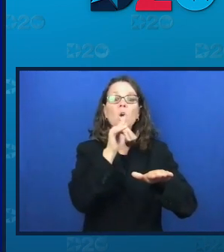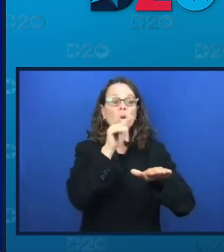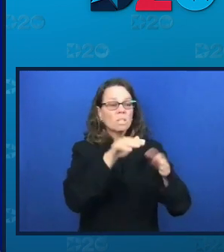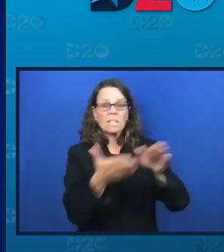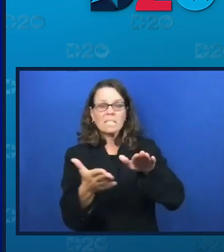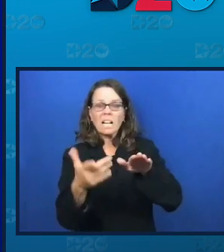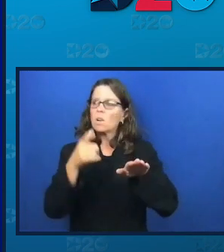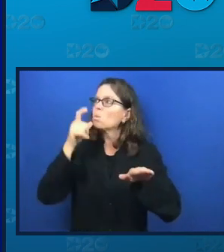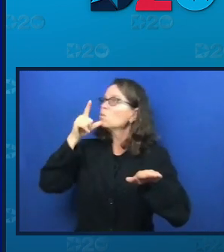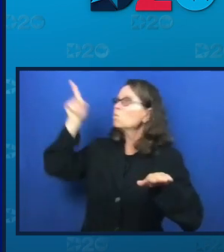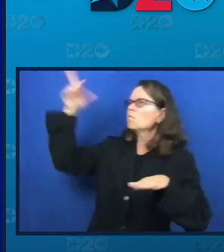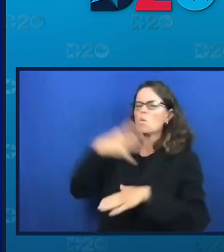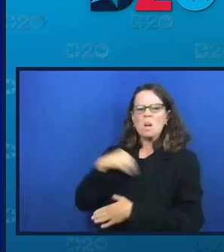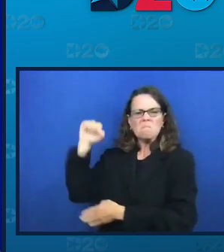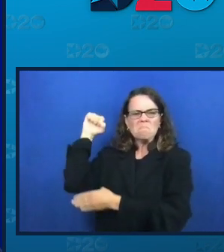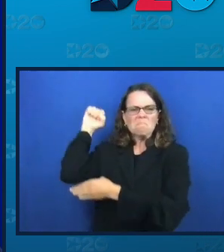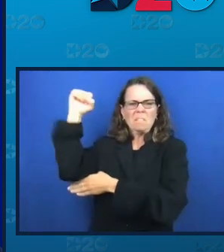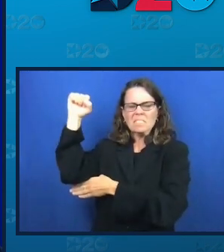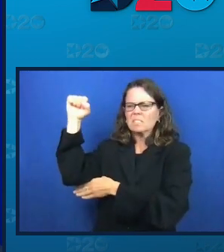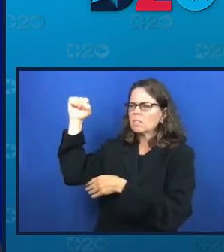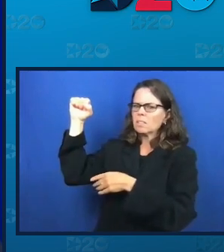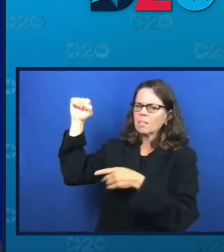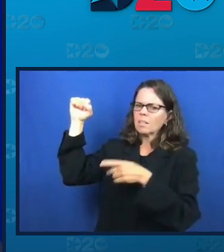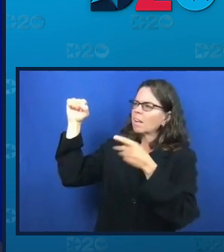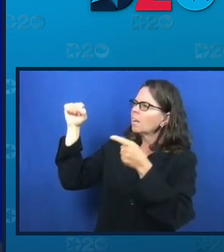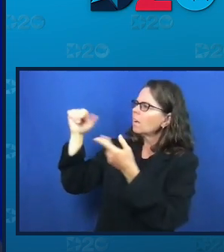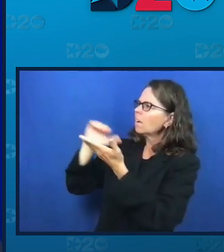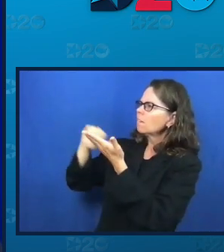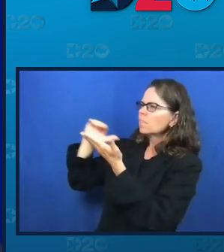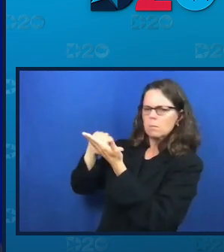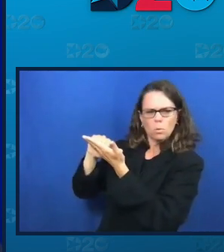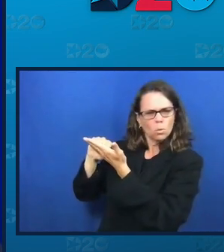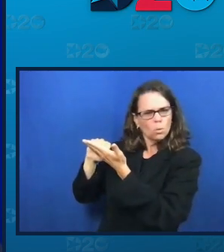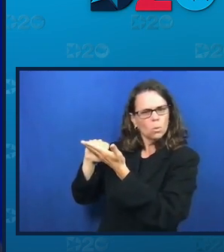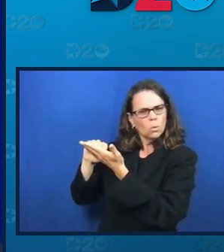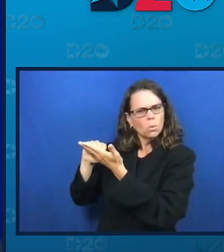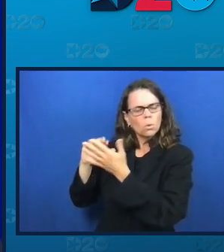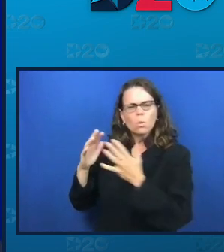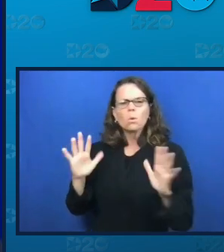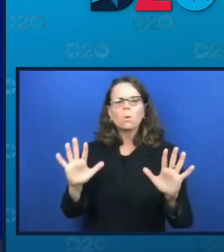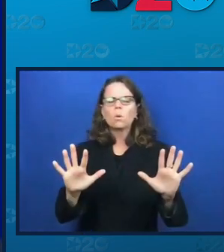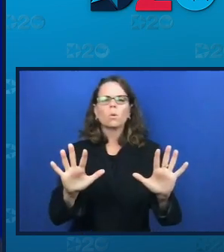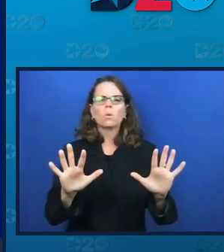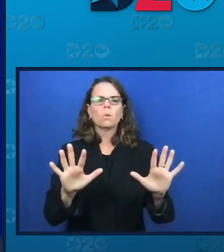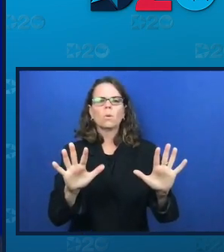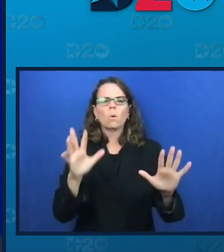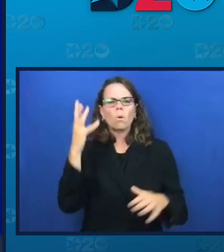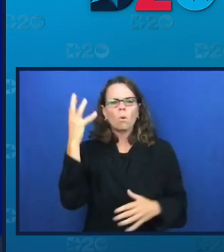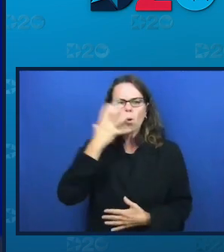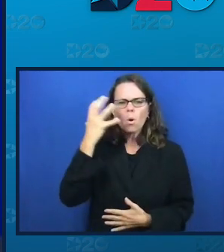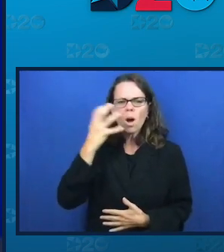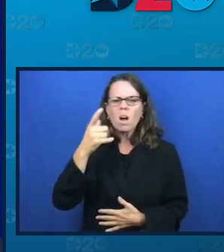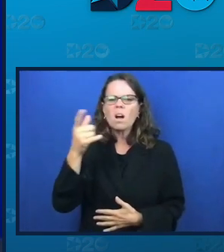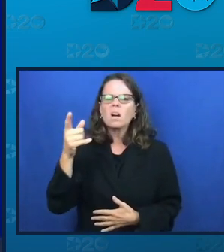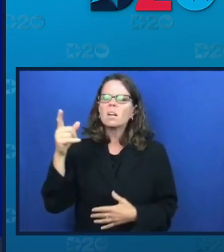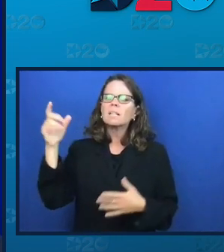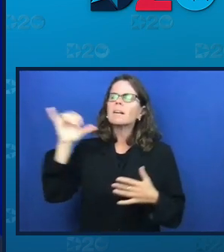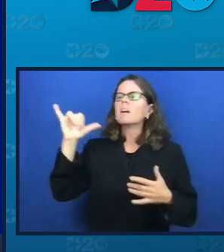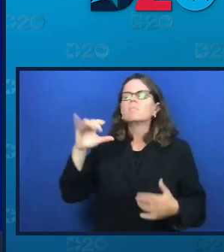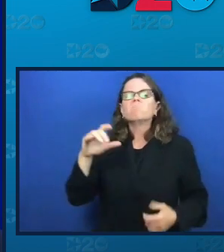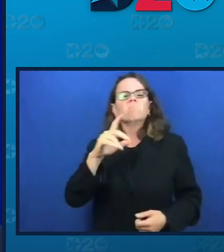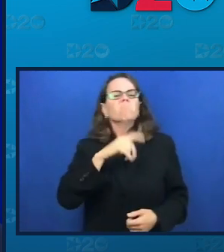They forgave him. The ultimate act of Christian charity, they forgave him. And you know,